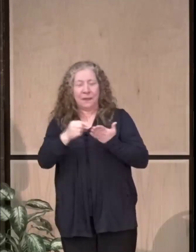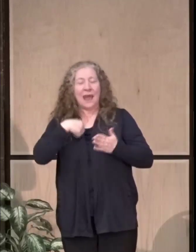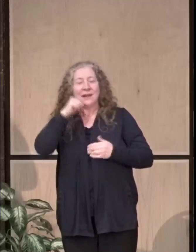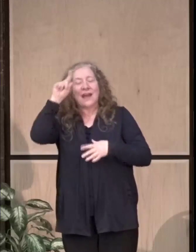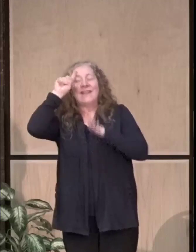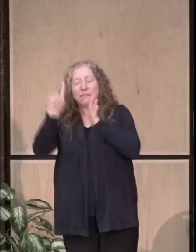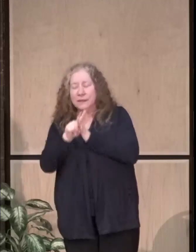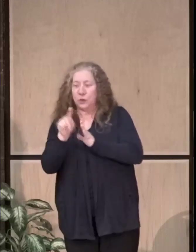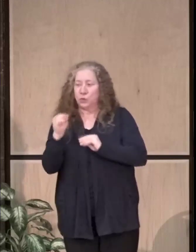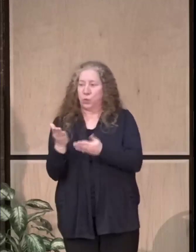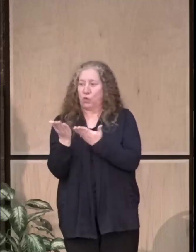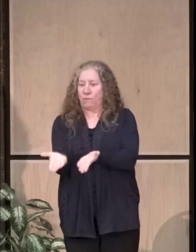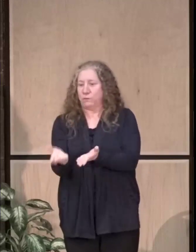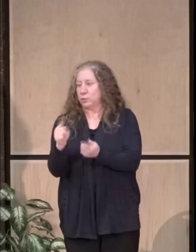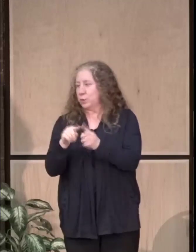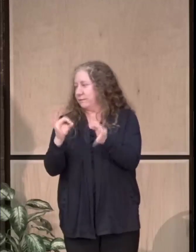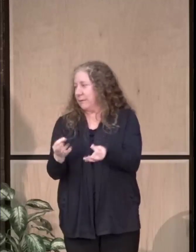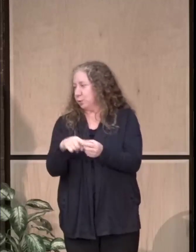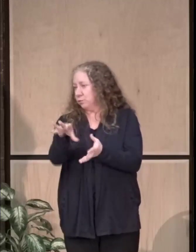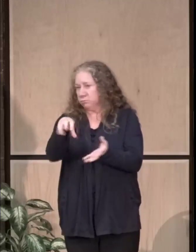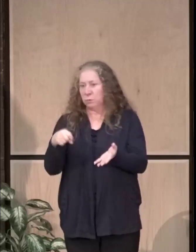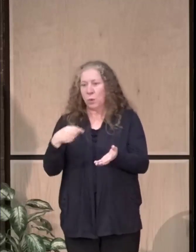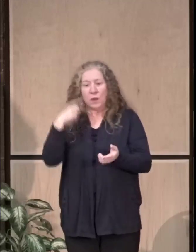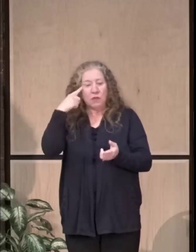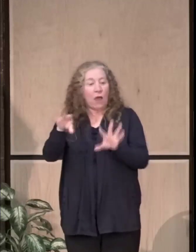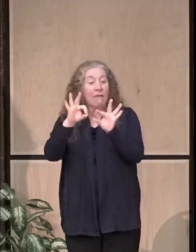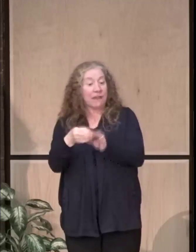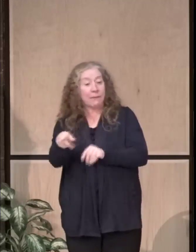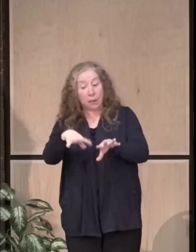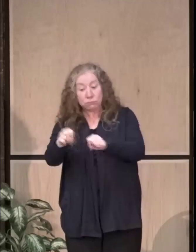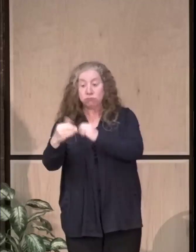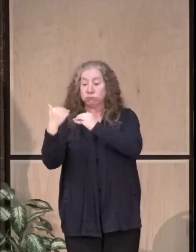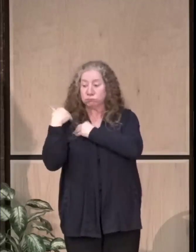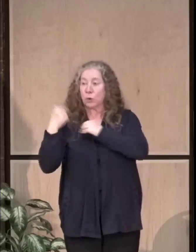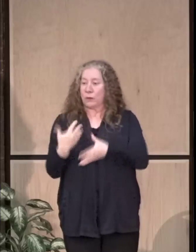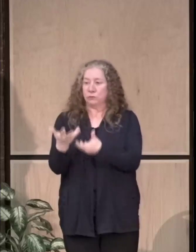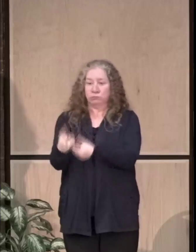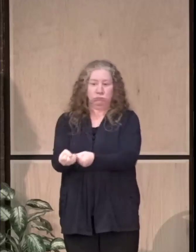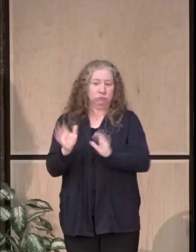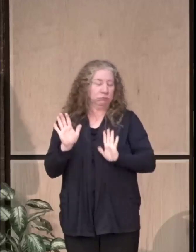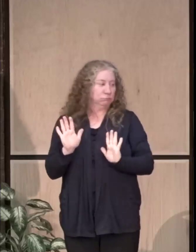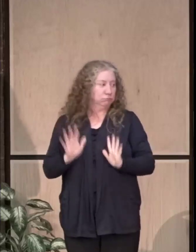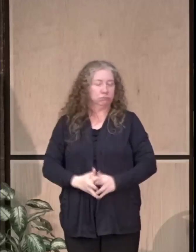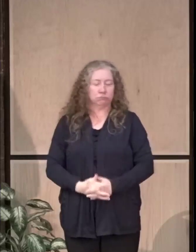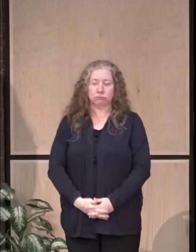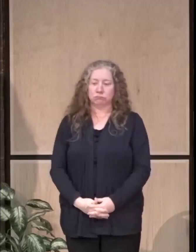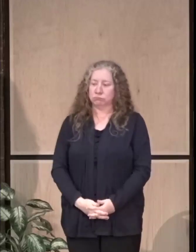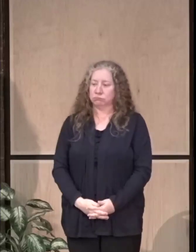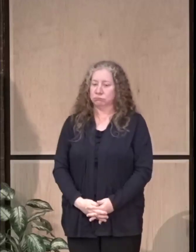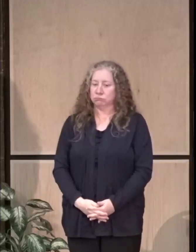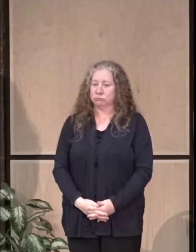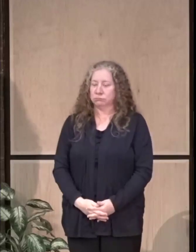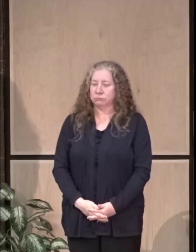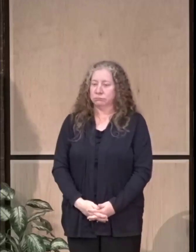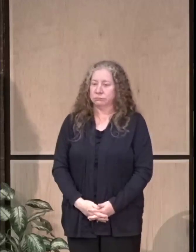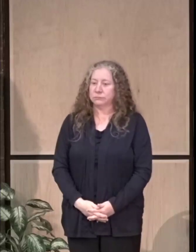mind. Because we were all under the impression the family was removing the firearms from the home. Okay. I want to